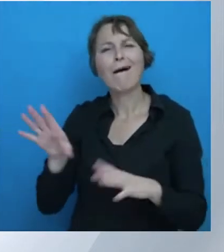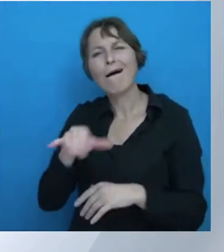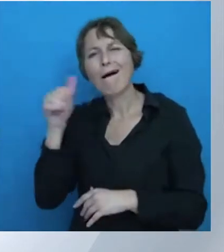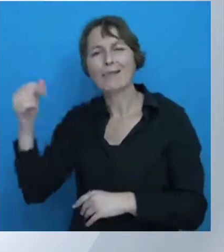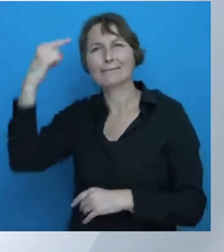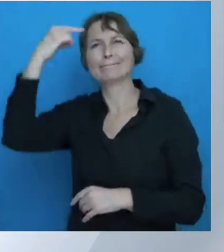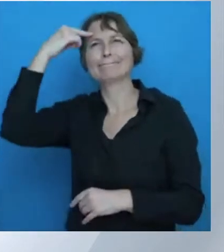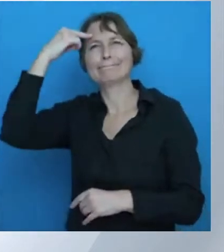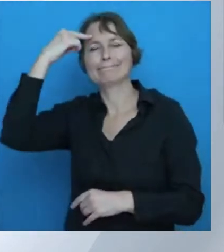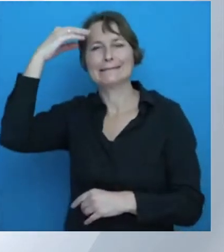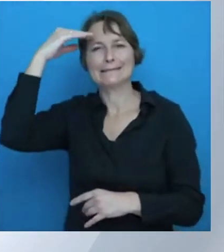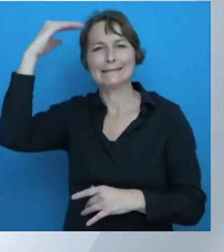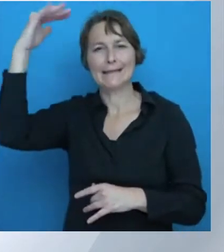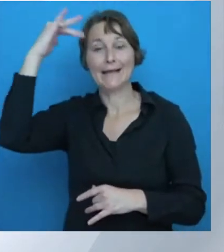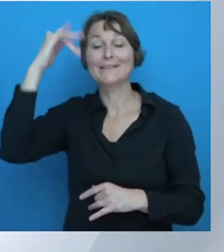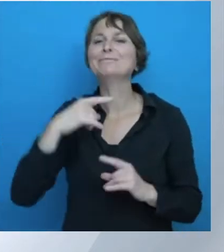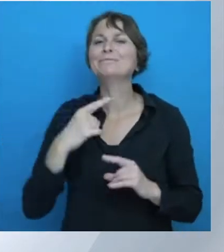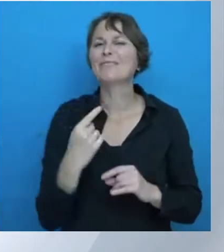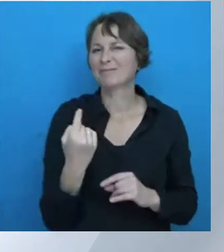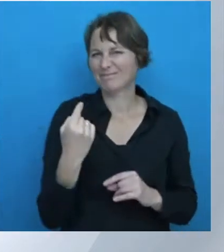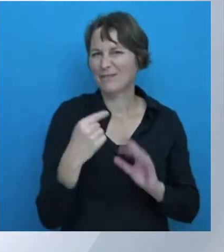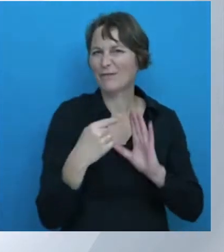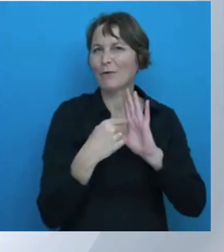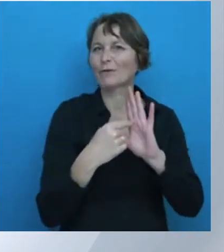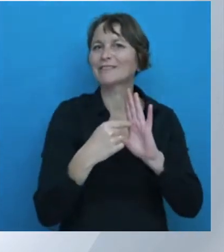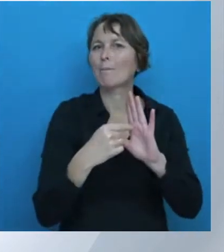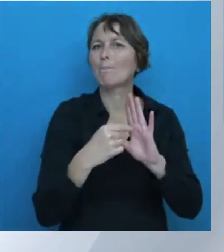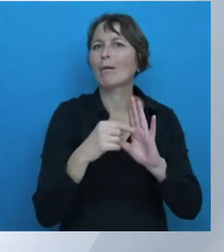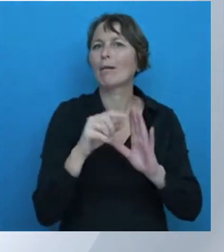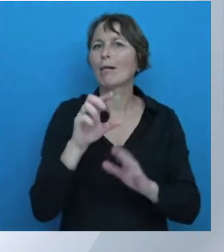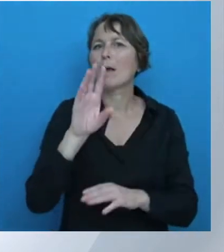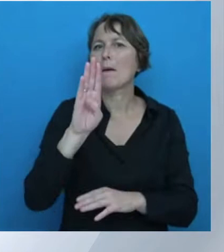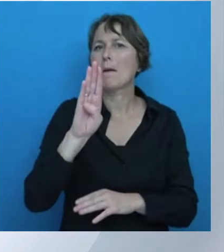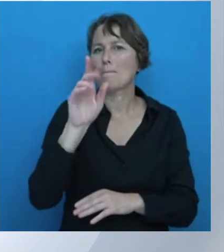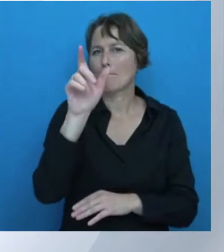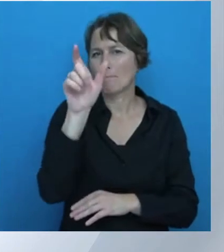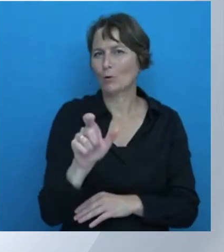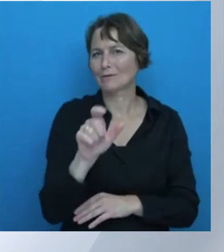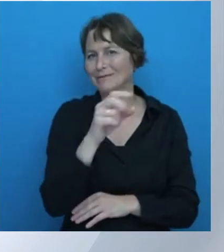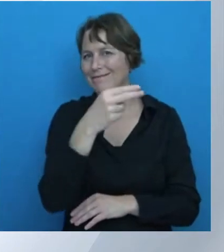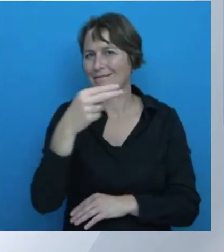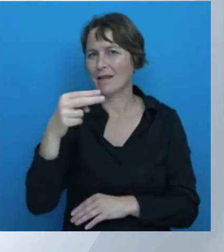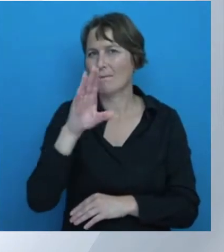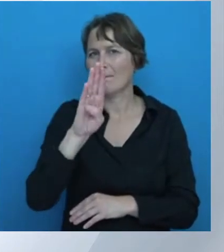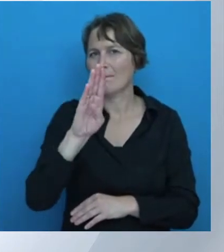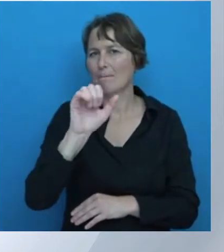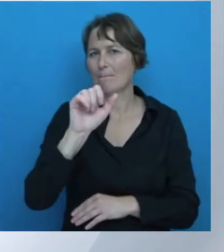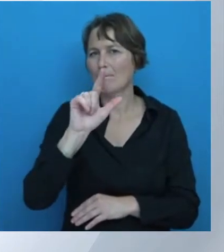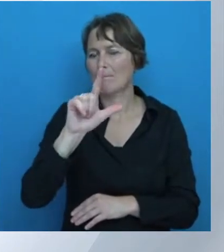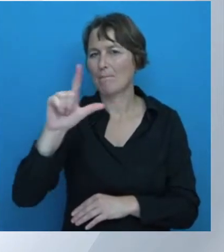up brilliantly by saying the quality of life. For most of human history, we put our innovative capacity into improving